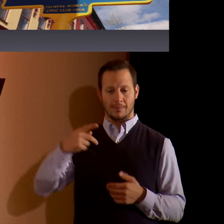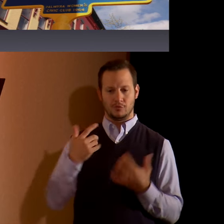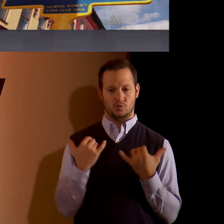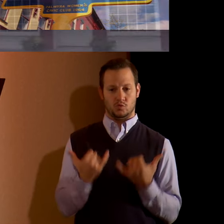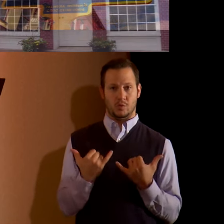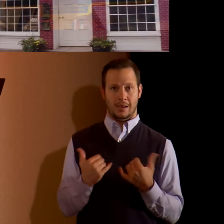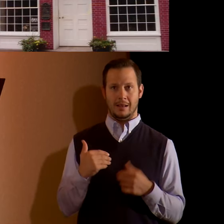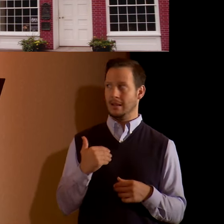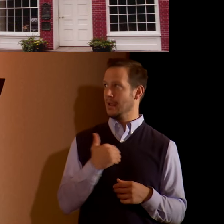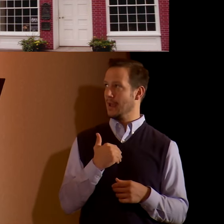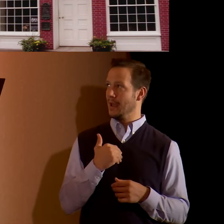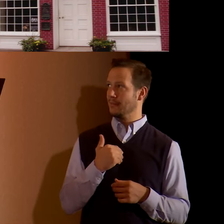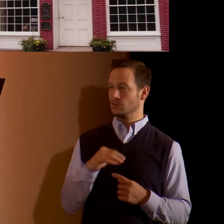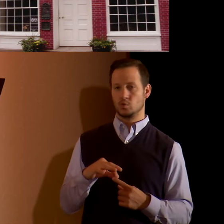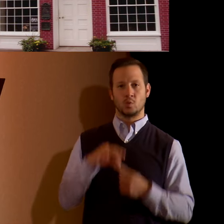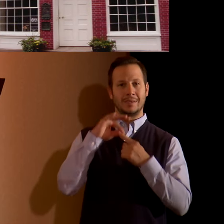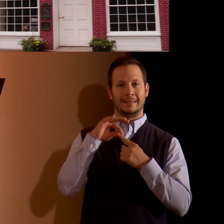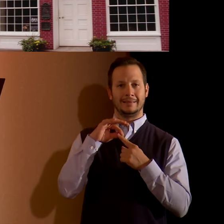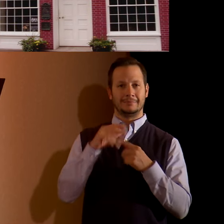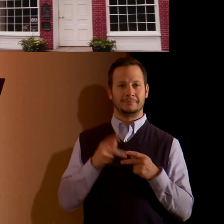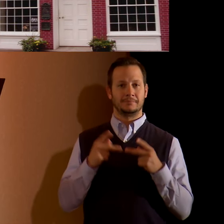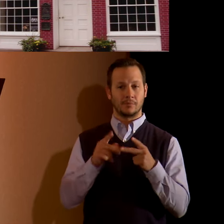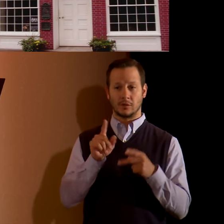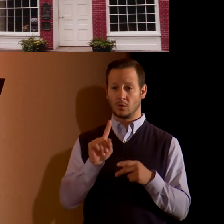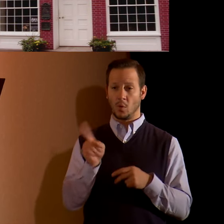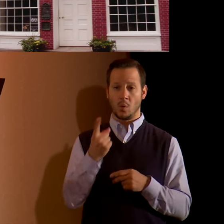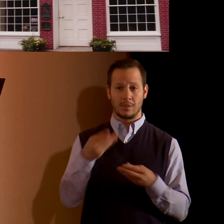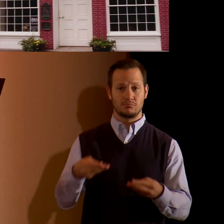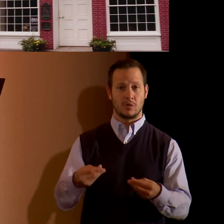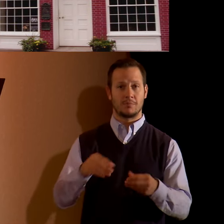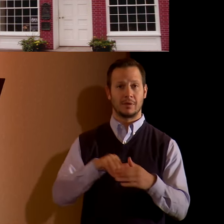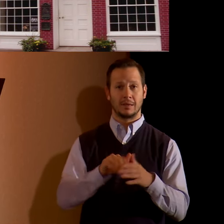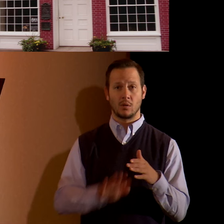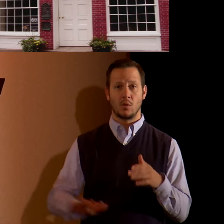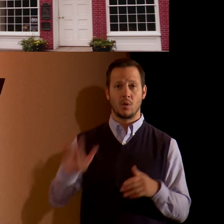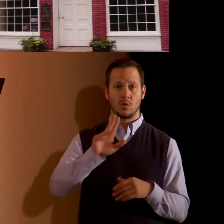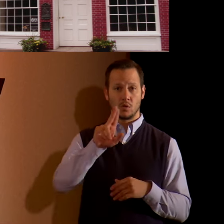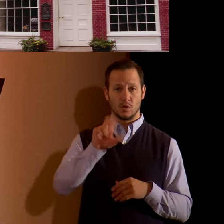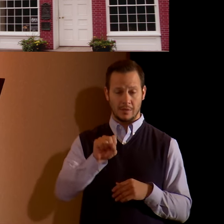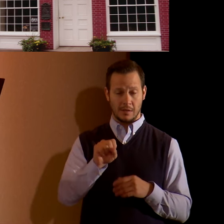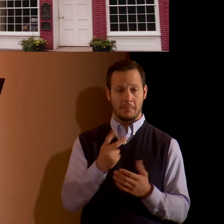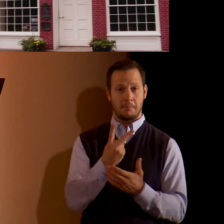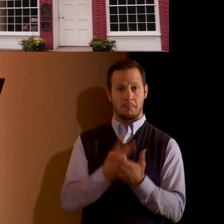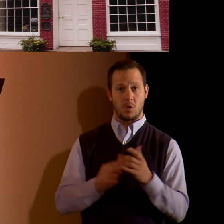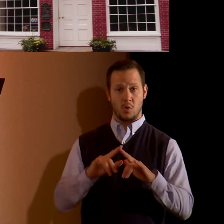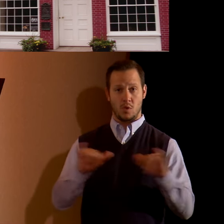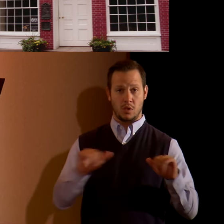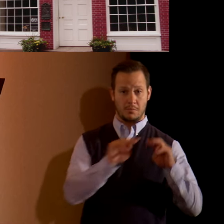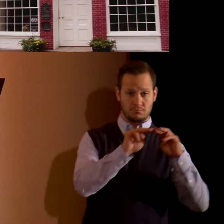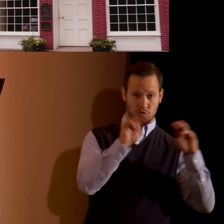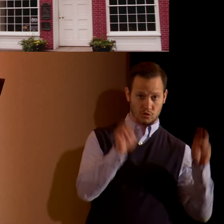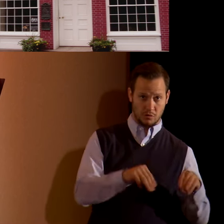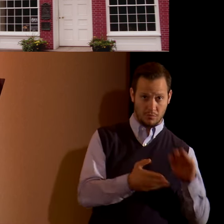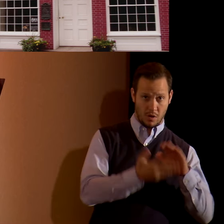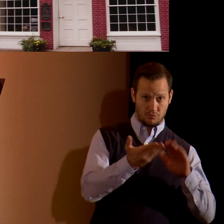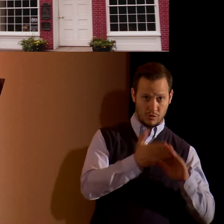today. It's the only property in all of the United States which is simultaneously a museum operated by the Church of Jesus